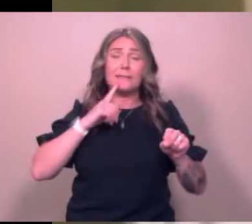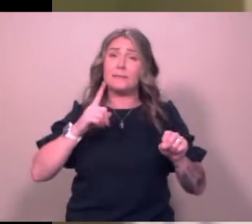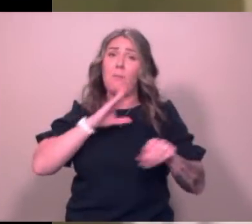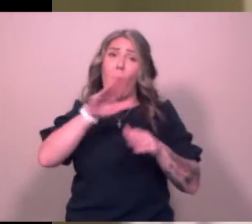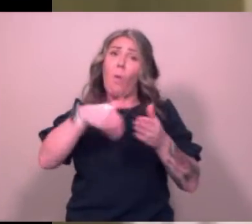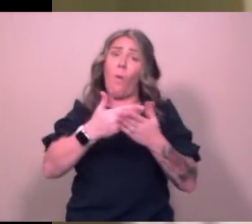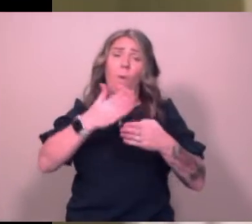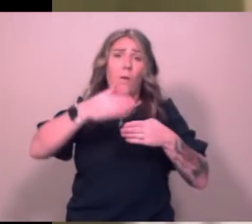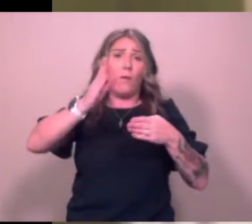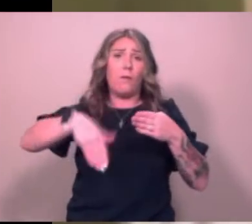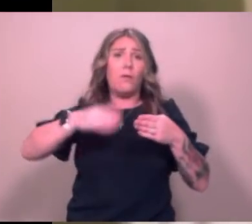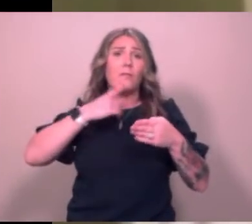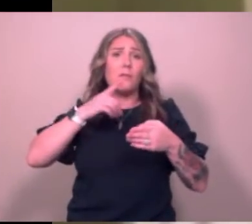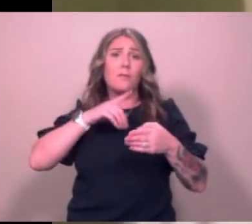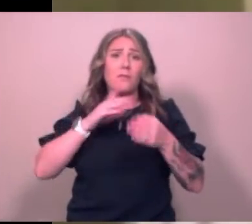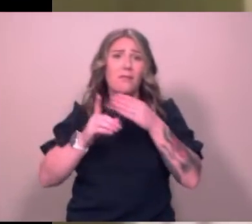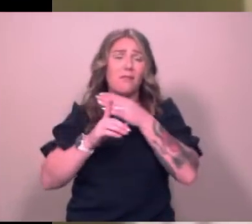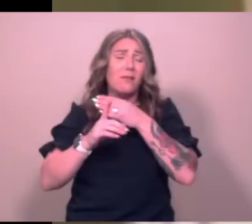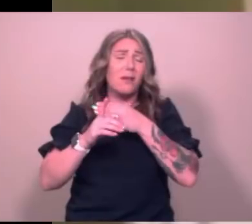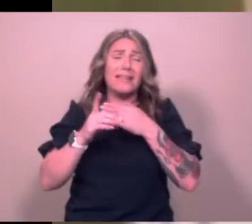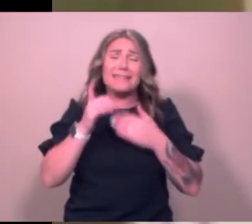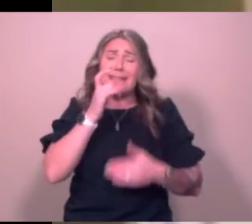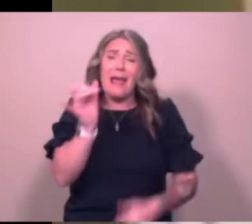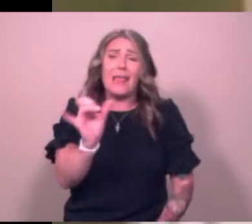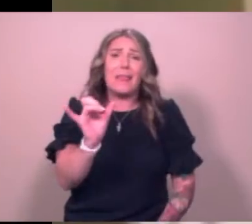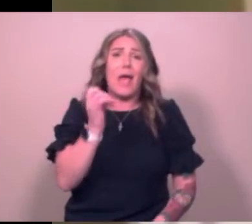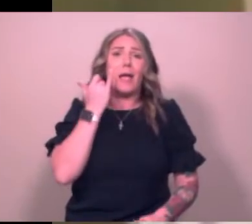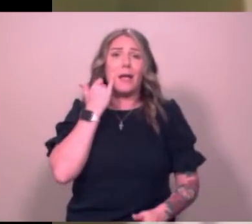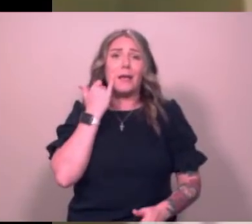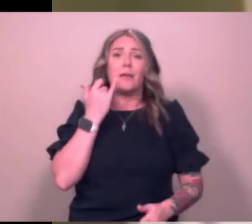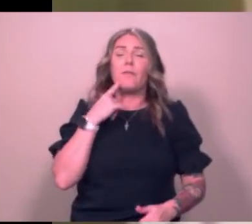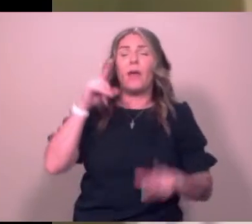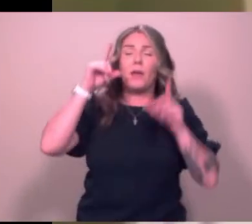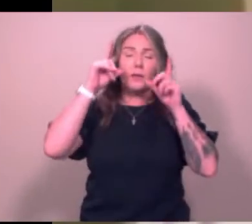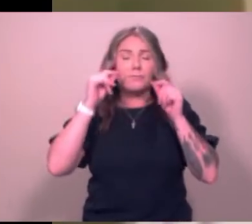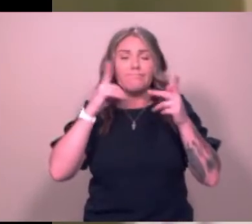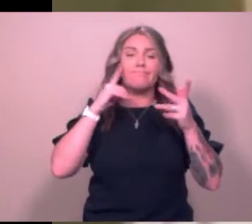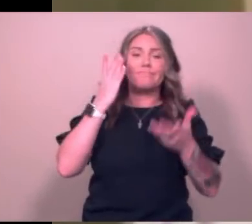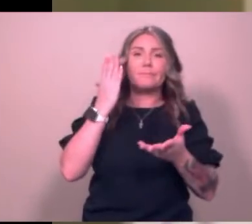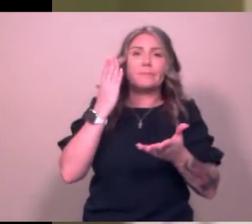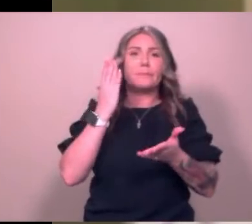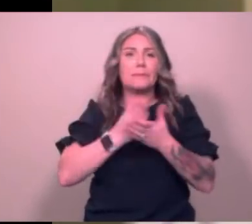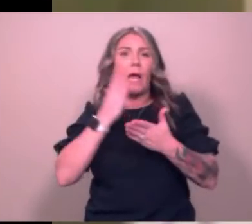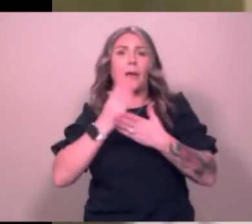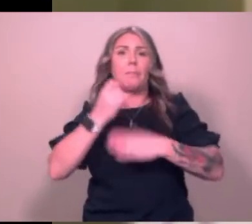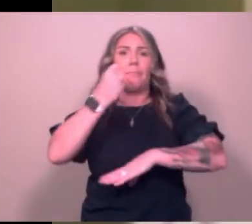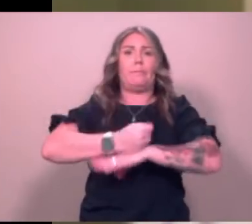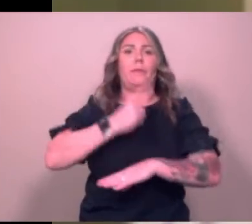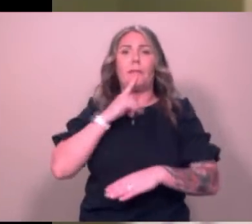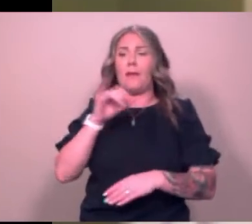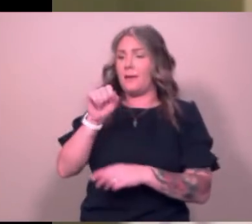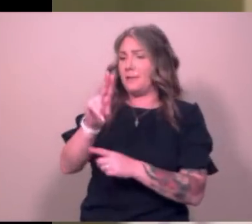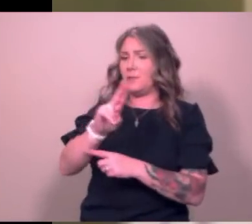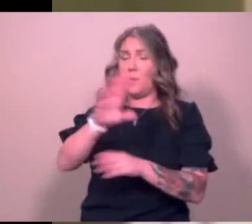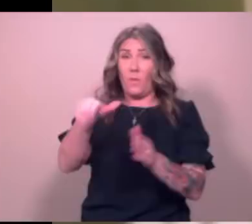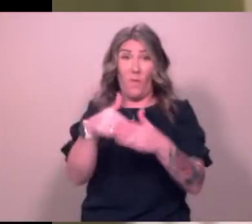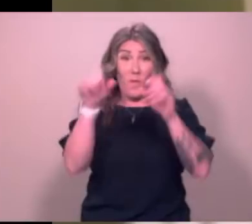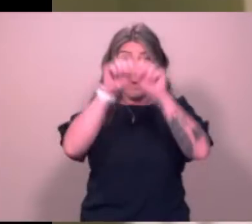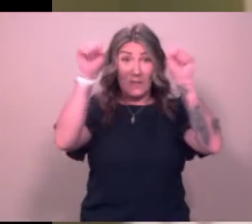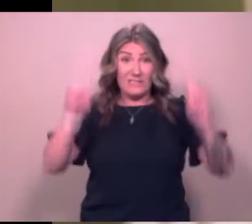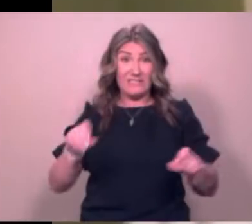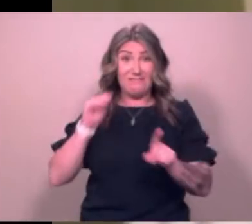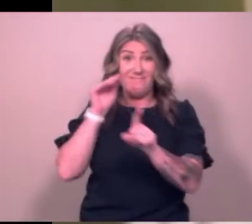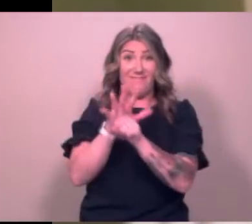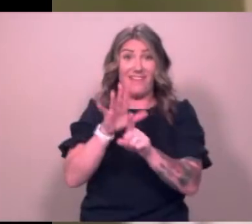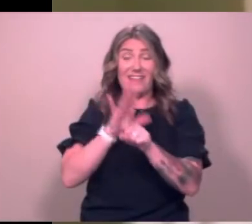board. It's not as if we act in silo. If I close my ICU, that affects the entire system. If I stop